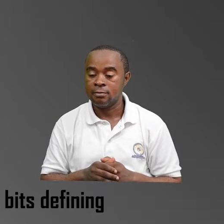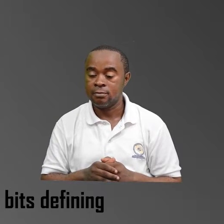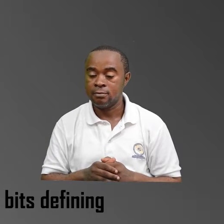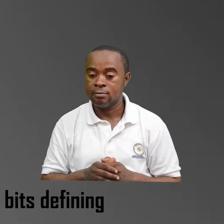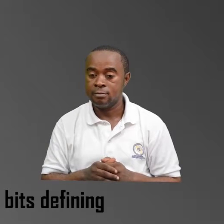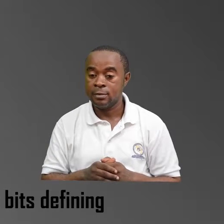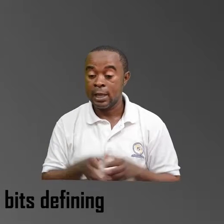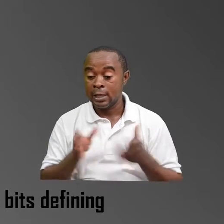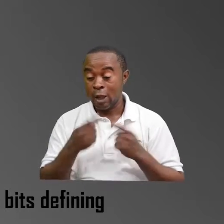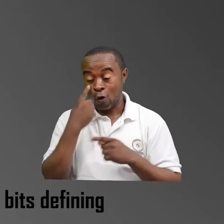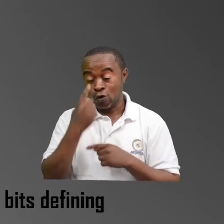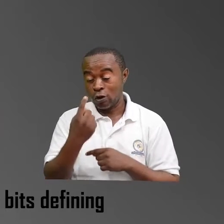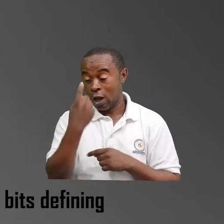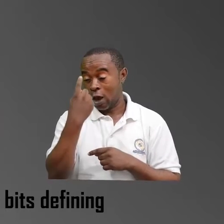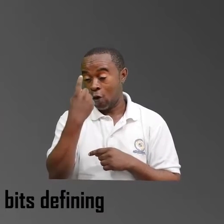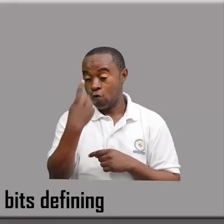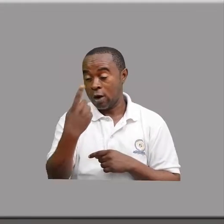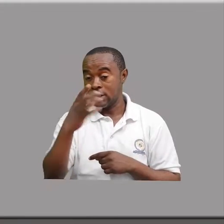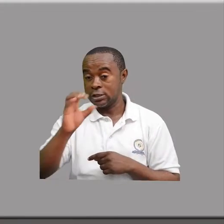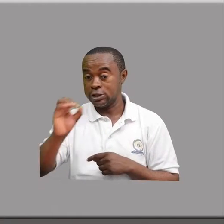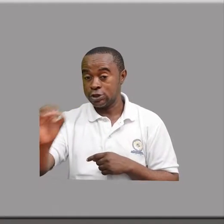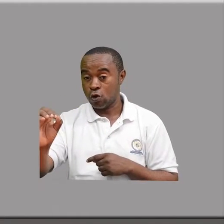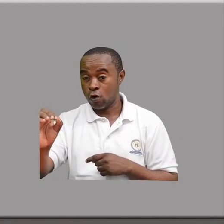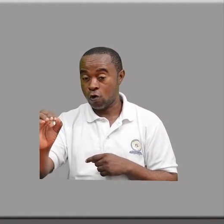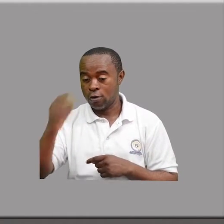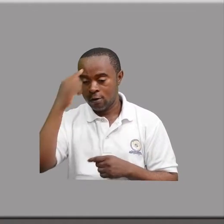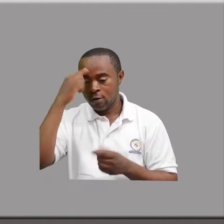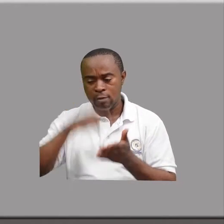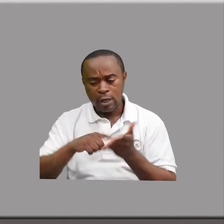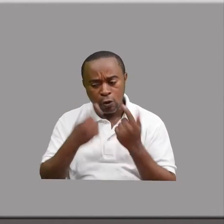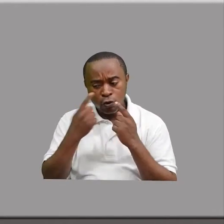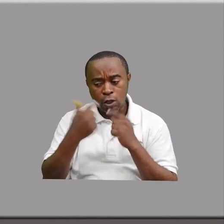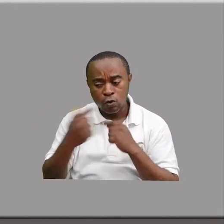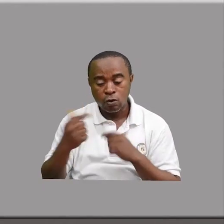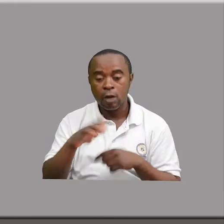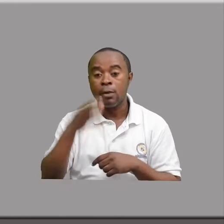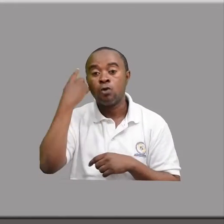the network of class B, we use the same formula.